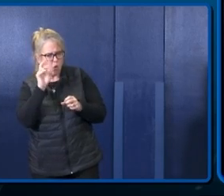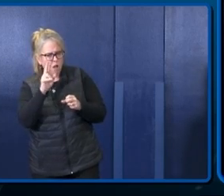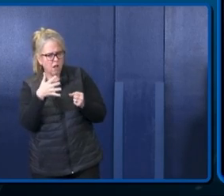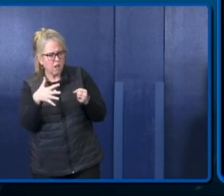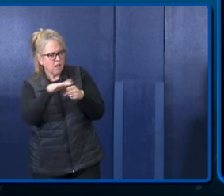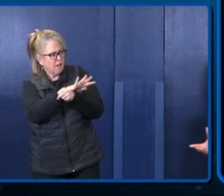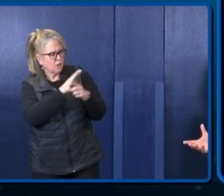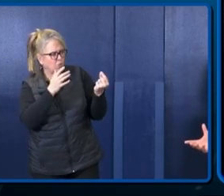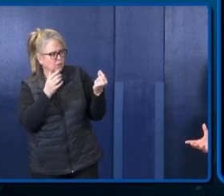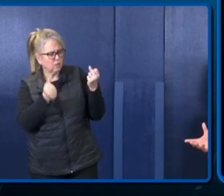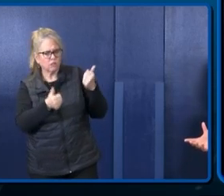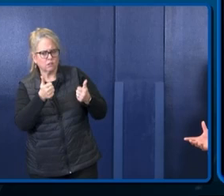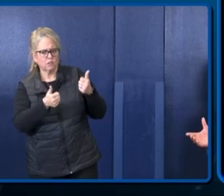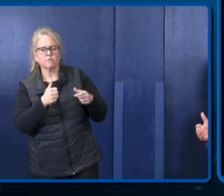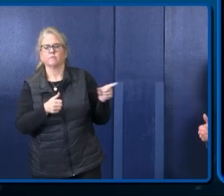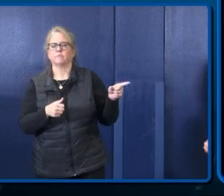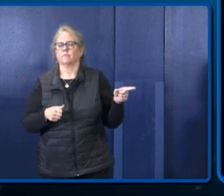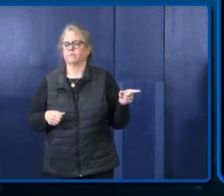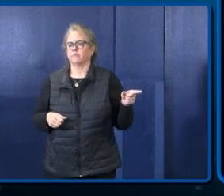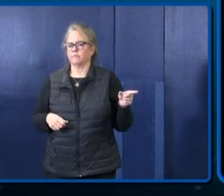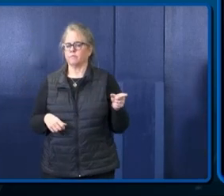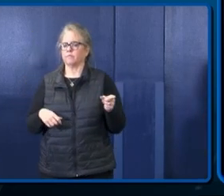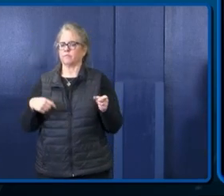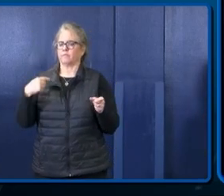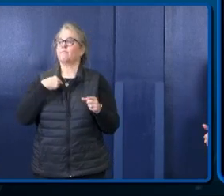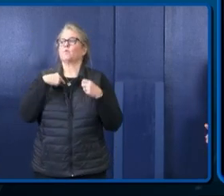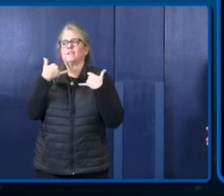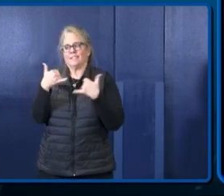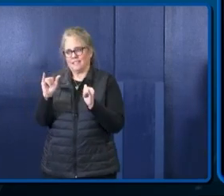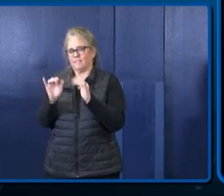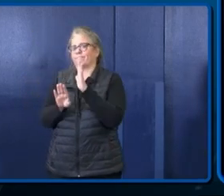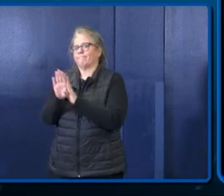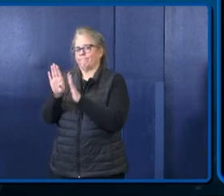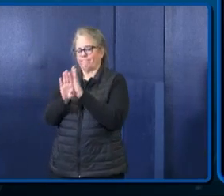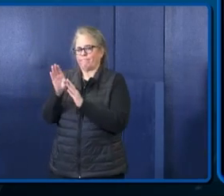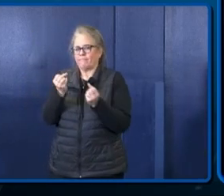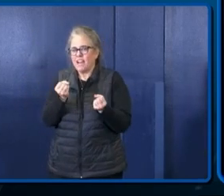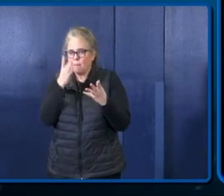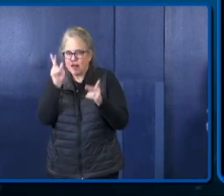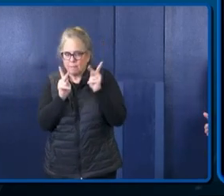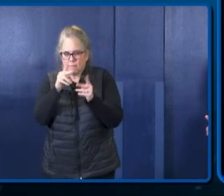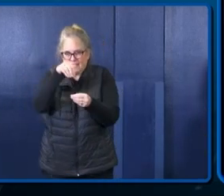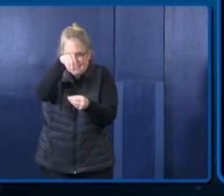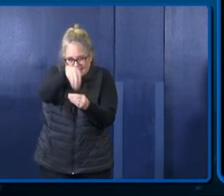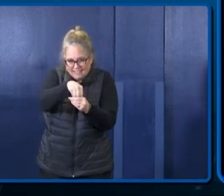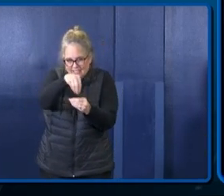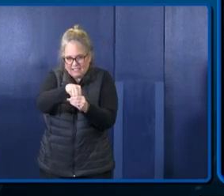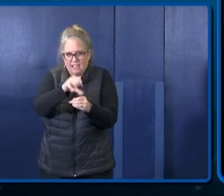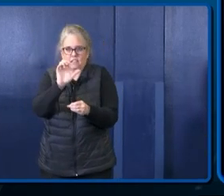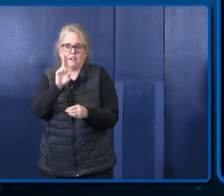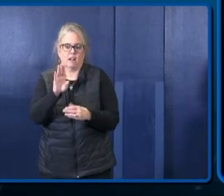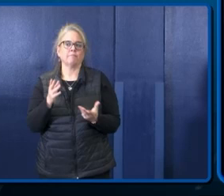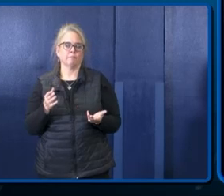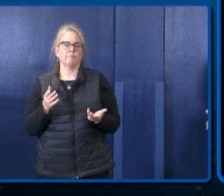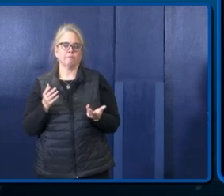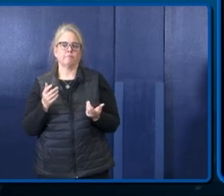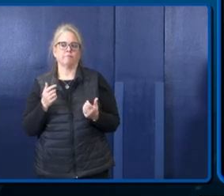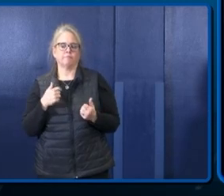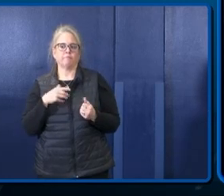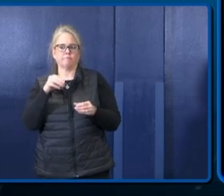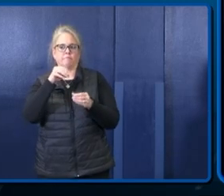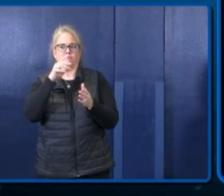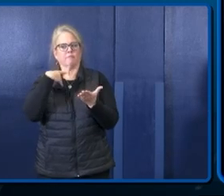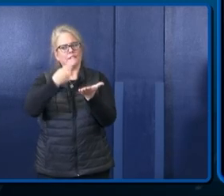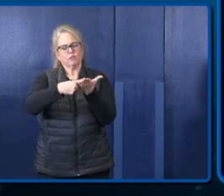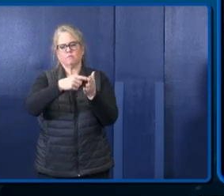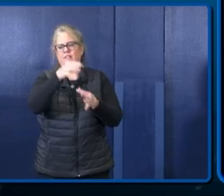Yeah, so we're actually still trying to develop exactly the number of people that were in the club. And so I mentioned in the courtroom that it is somewhat likely that we